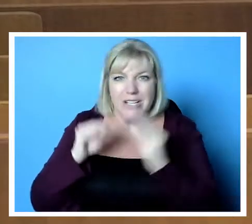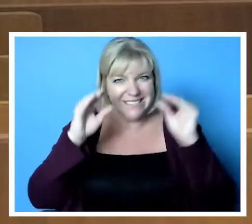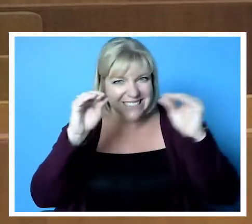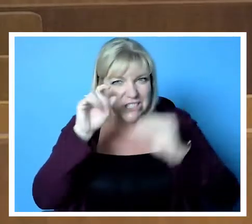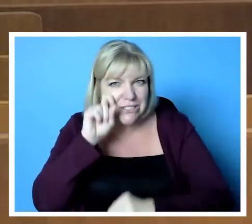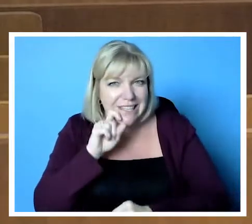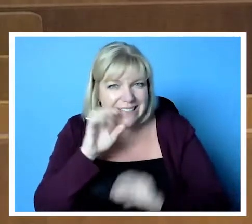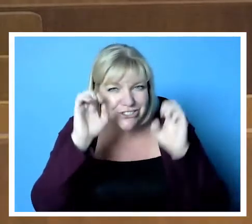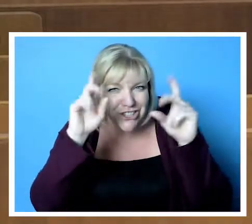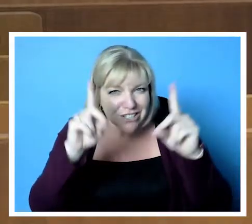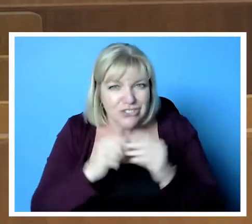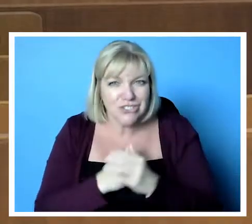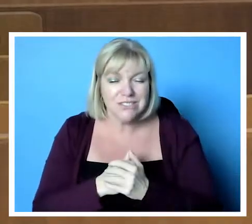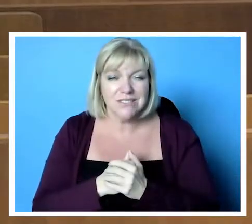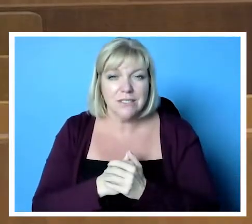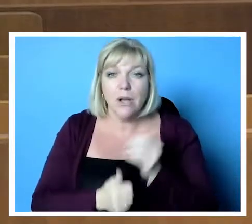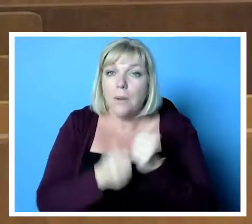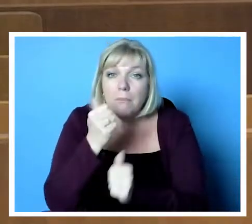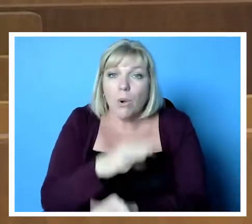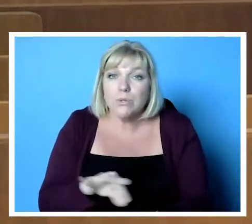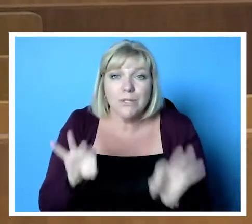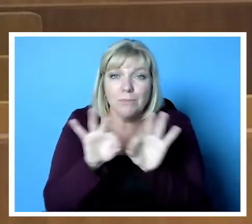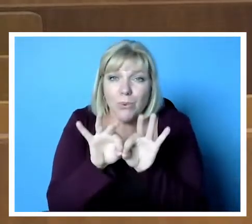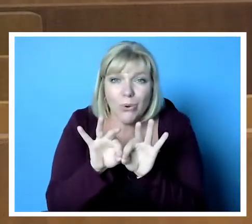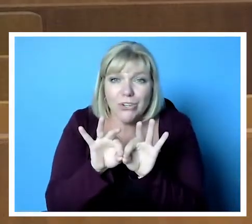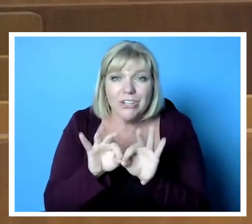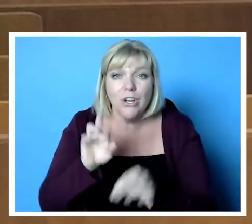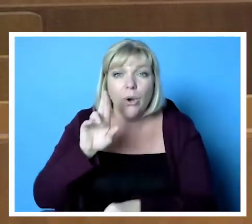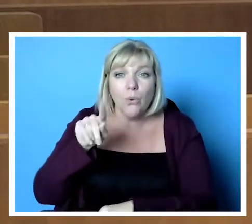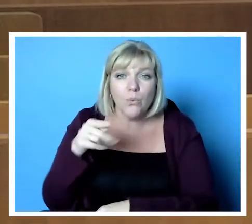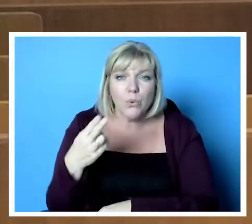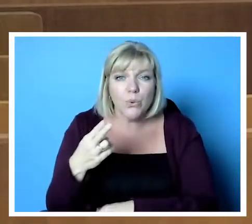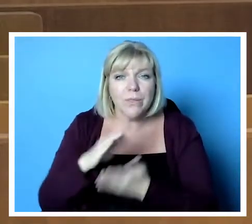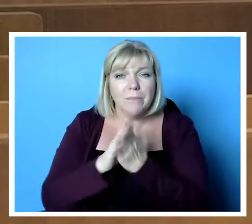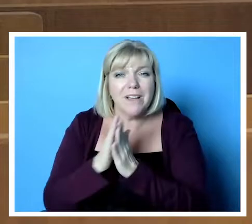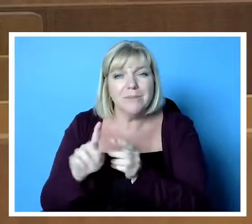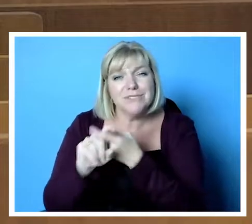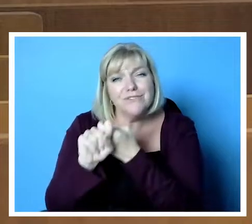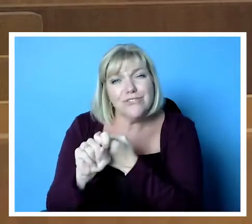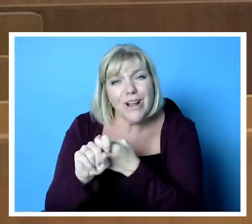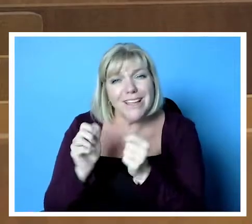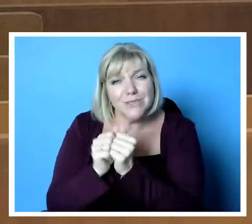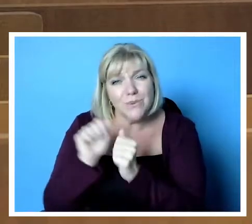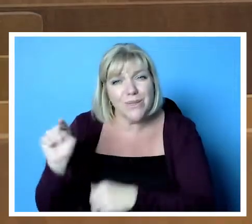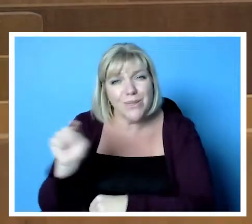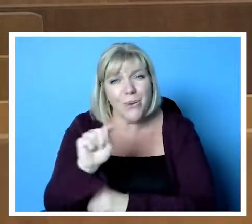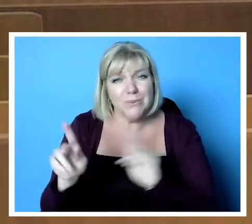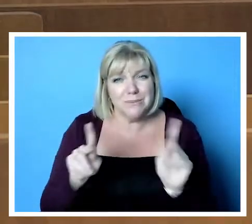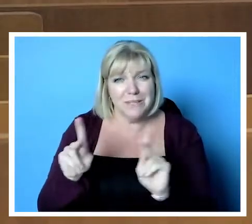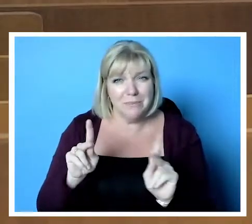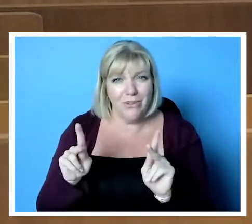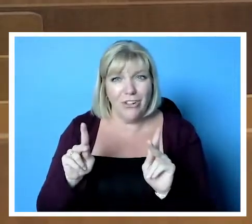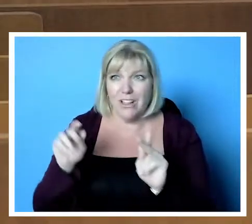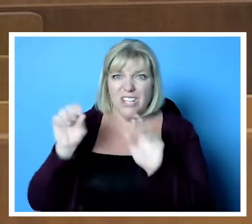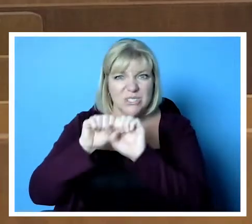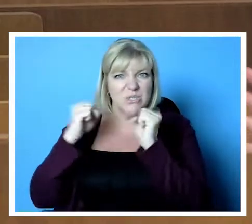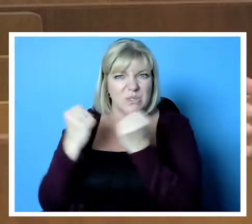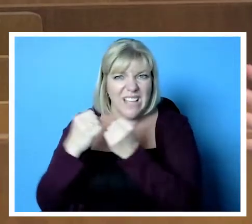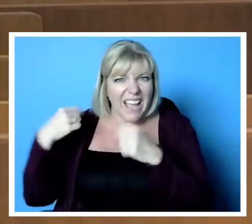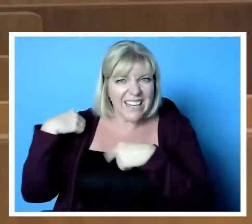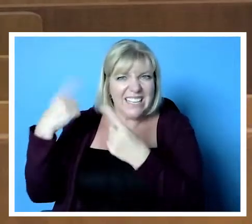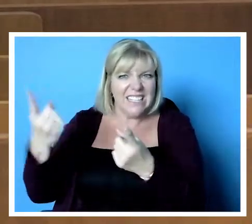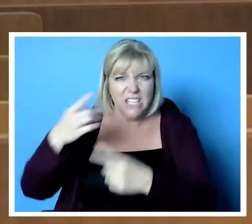most importantly, Ruth befriends these people who have been discarded and shunned by society out of